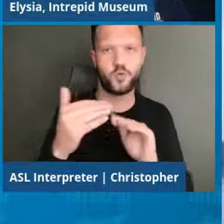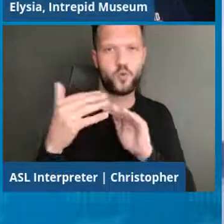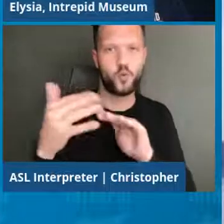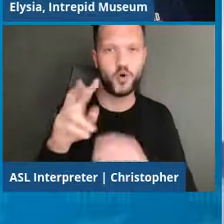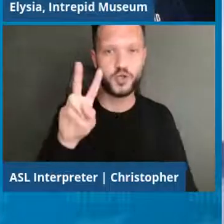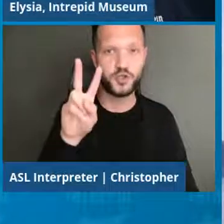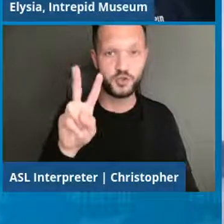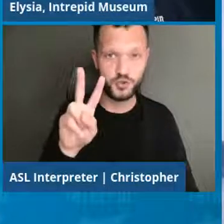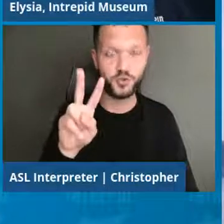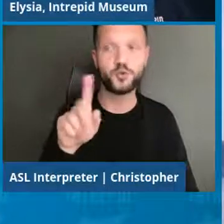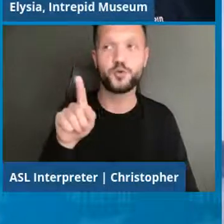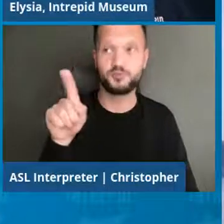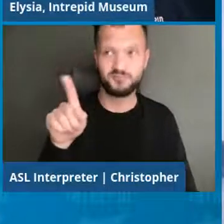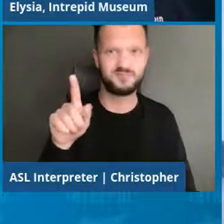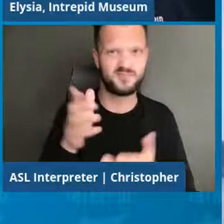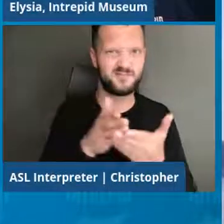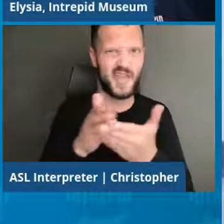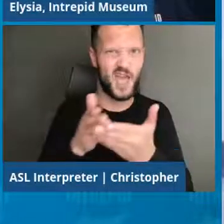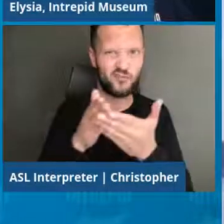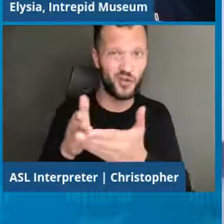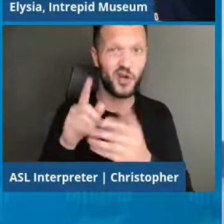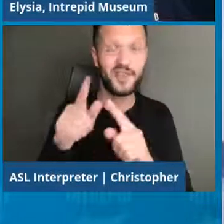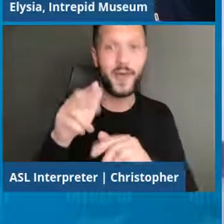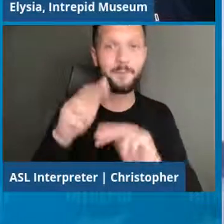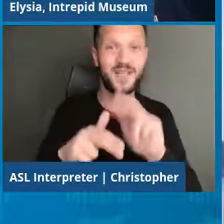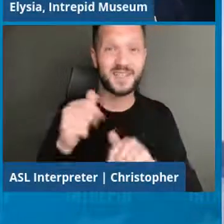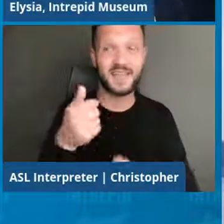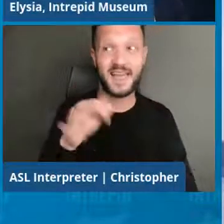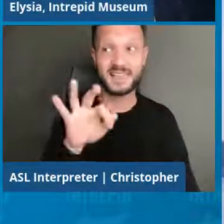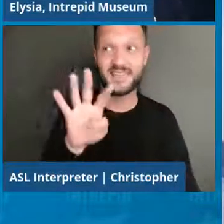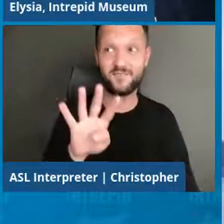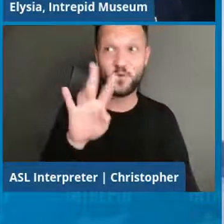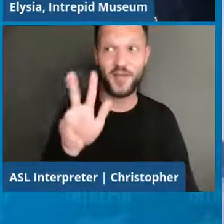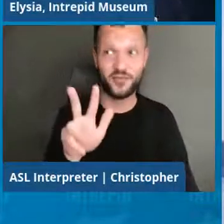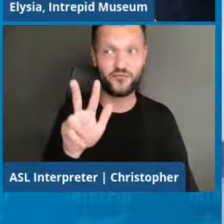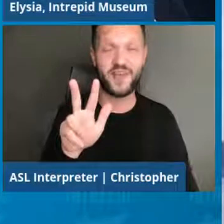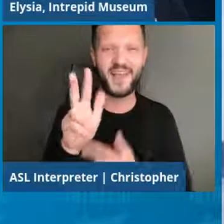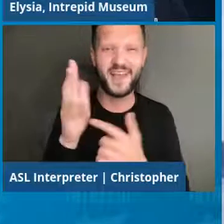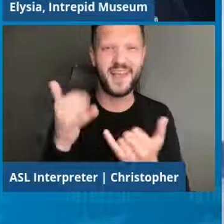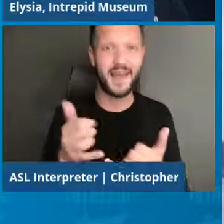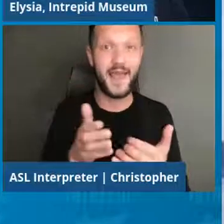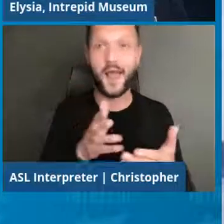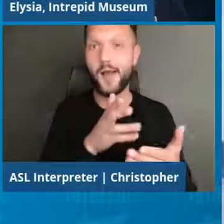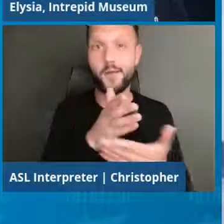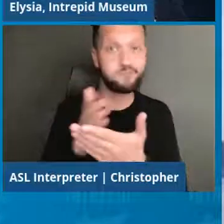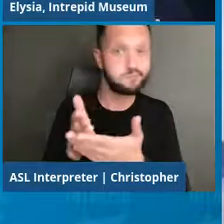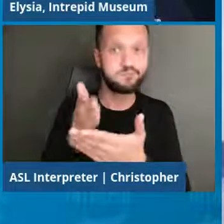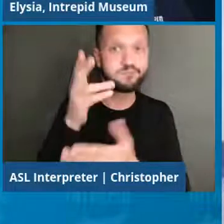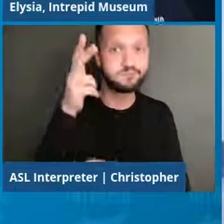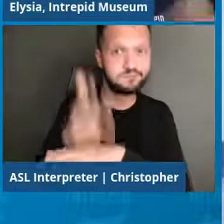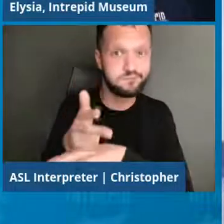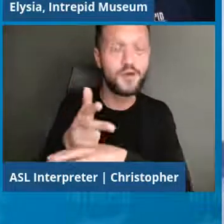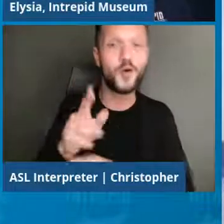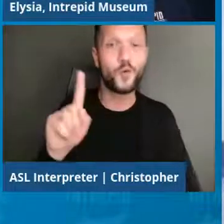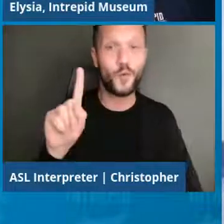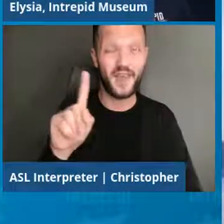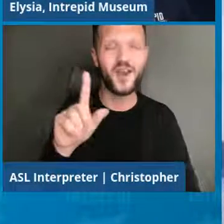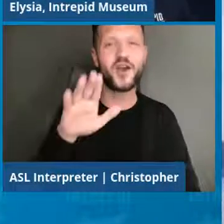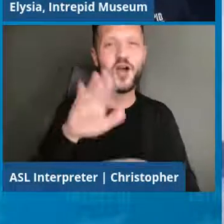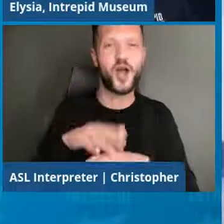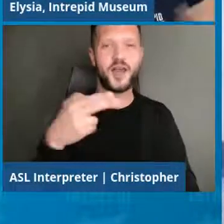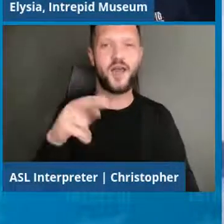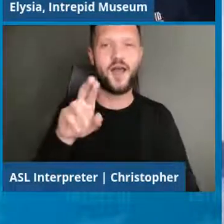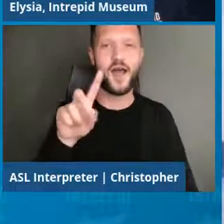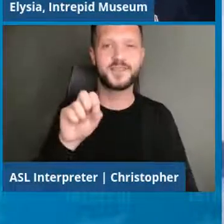It was constructed in 1943, and it's now docked right off the shoreline of Manhattan on the Hudson River. So, maybe you